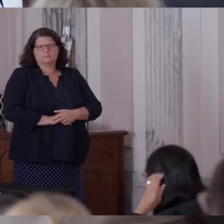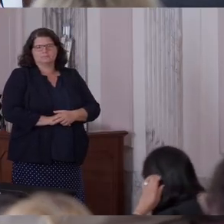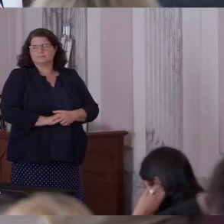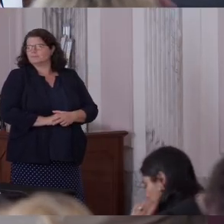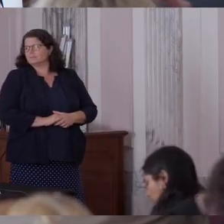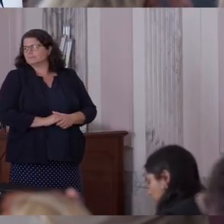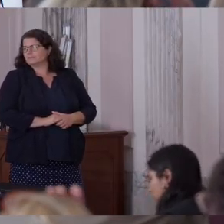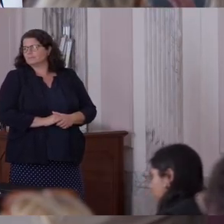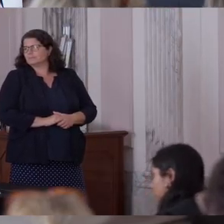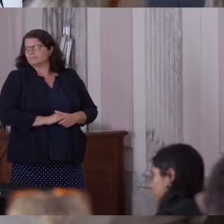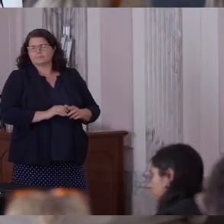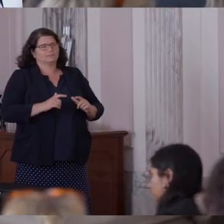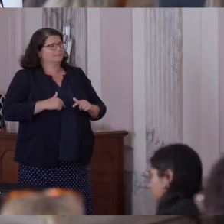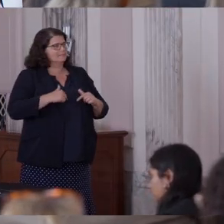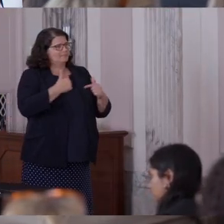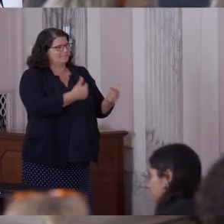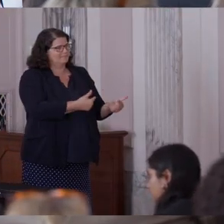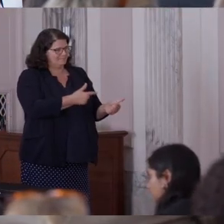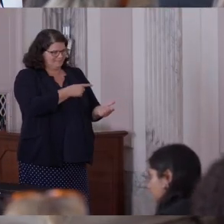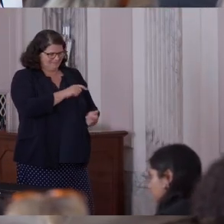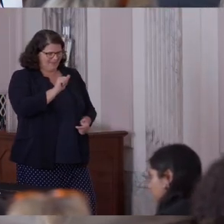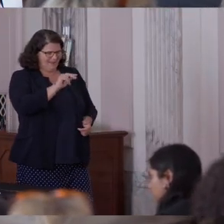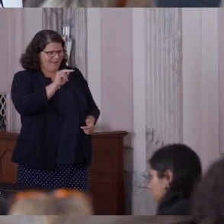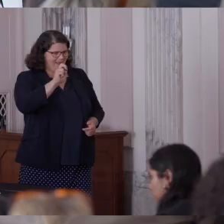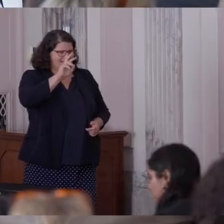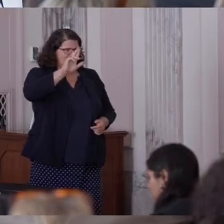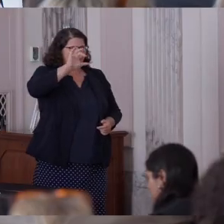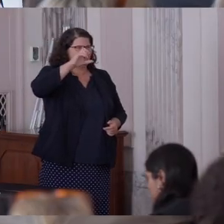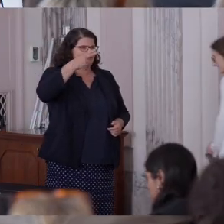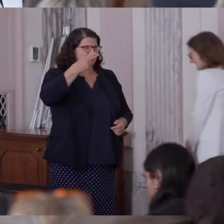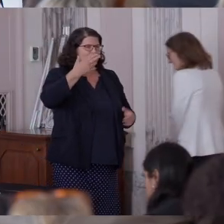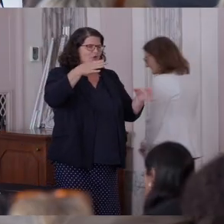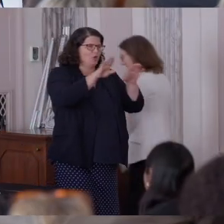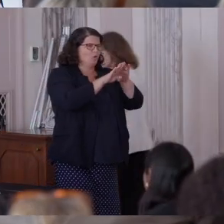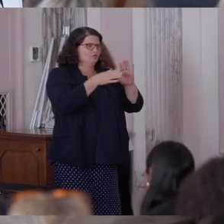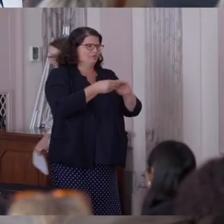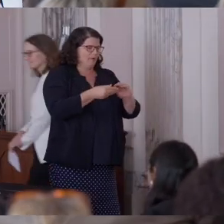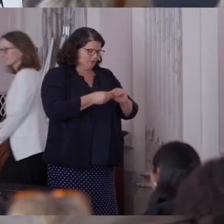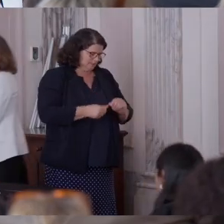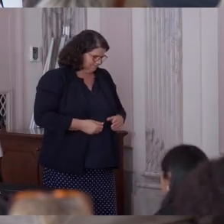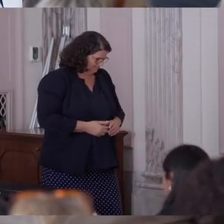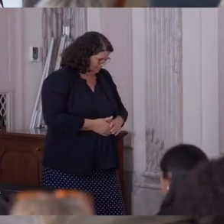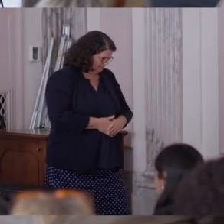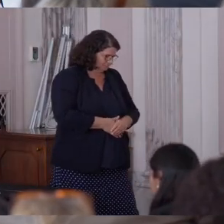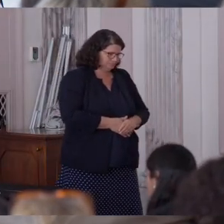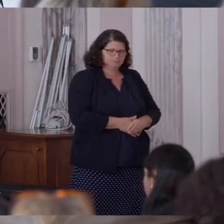And I will hand it over to my colleague, Anne Raish, for closing remarks.